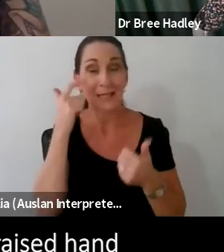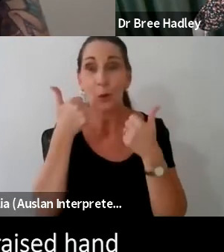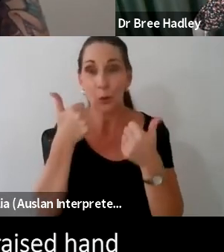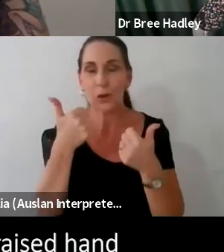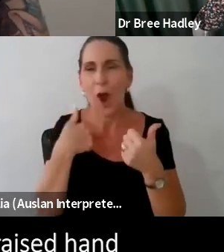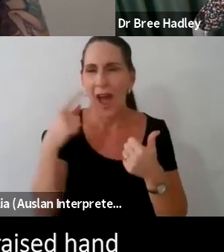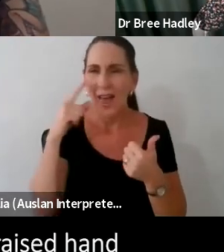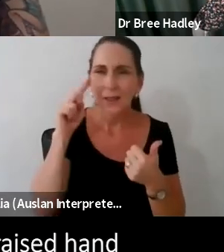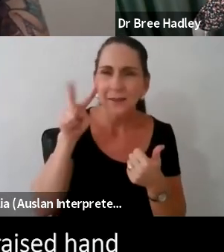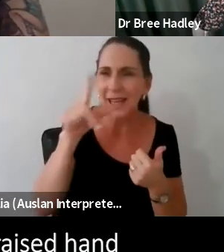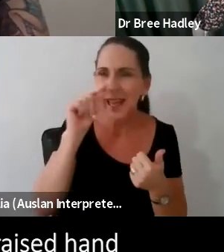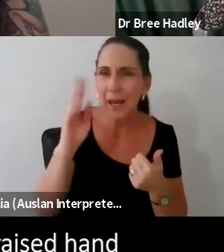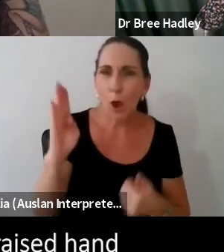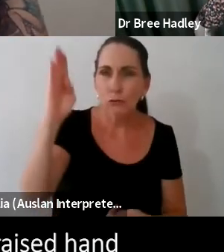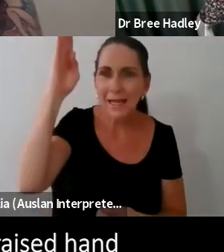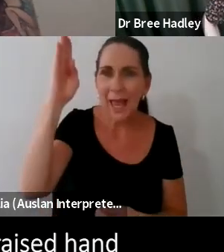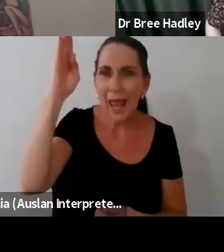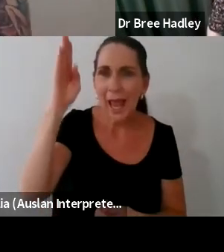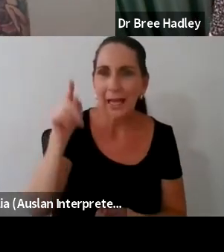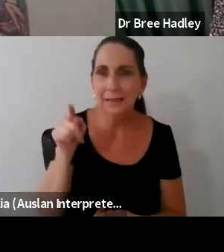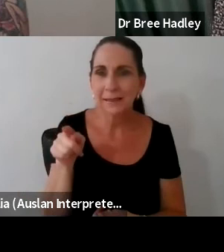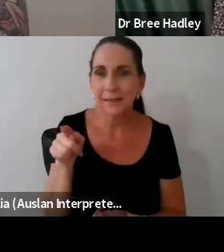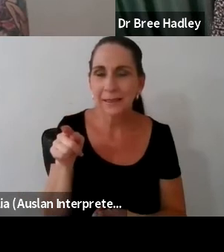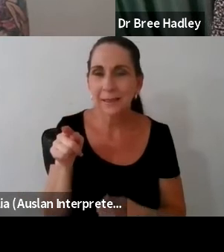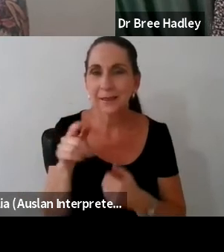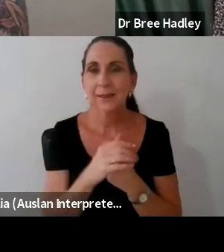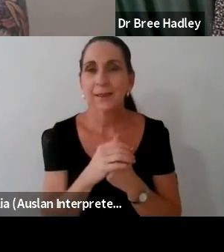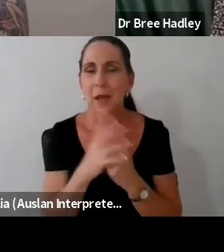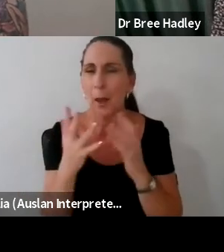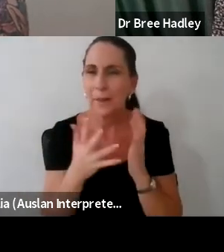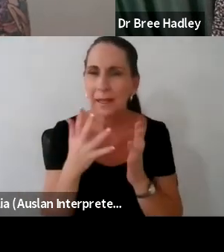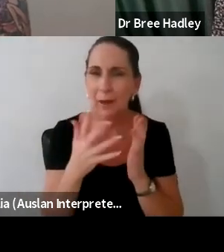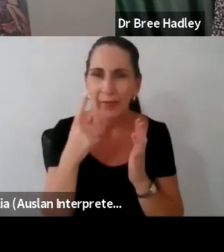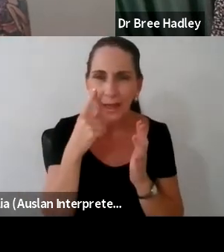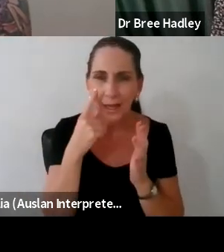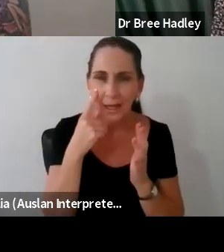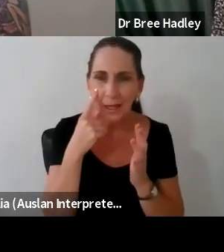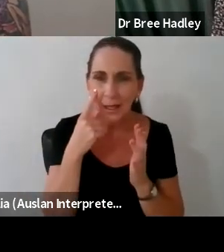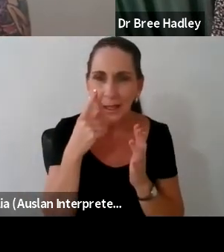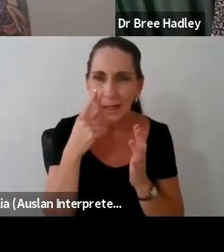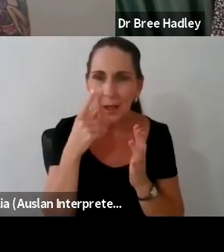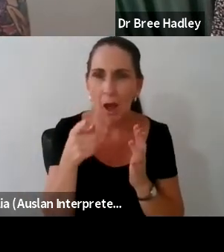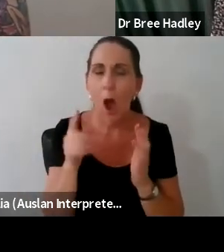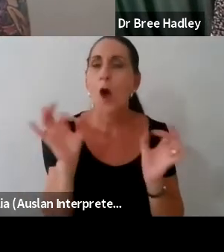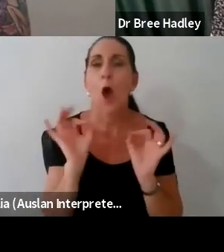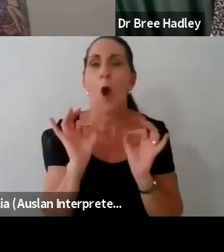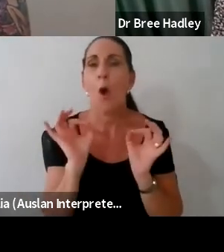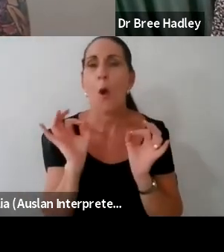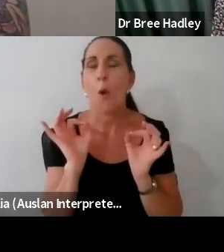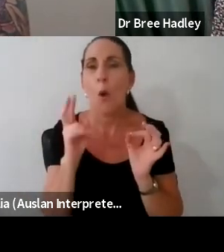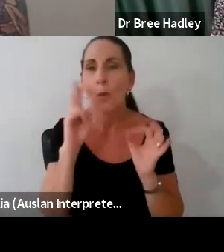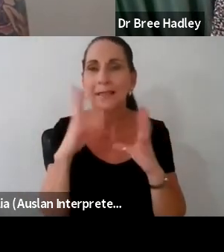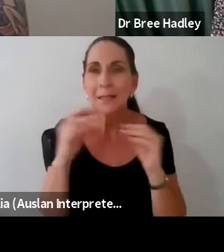raised hand here as well that has just popped up. Is that... Oh, we've got... Oh, no, the hands are disappearing